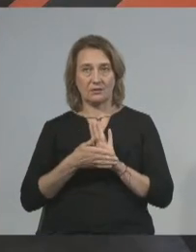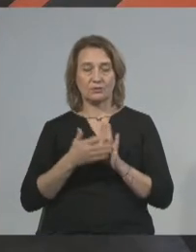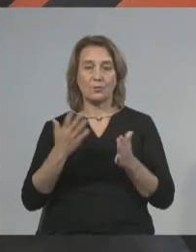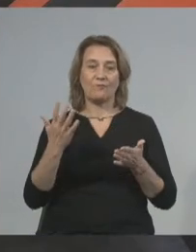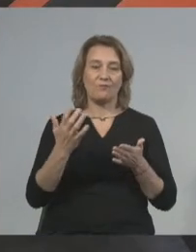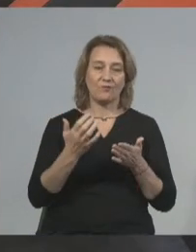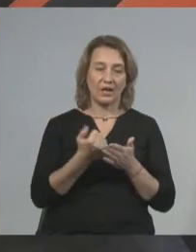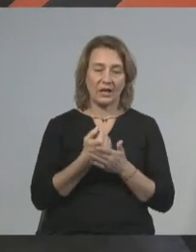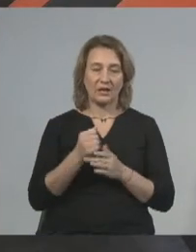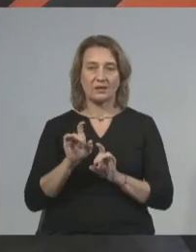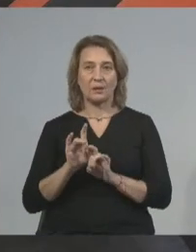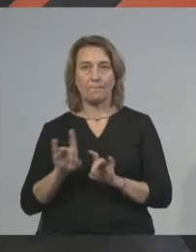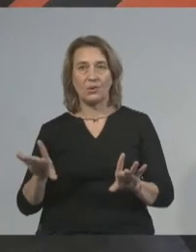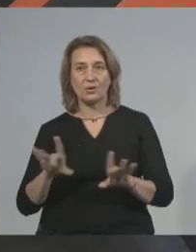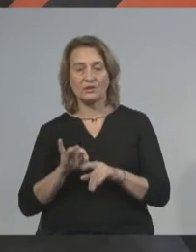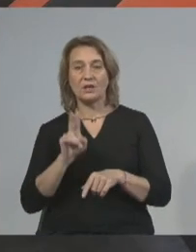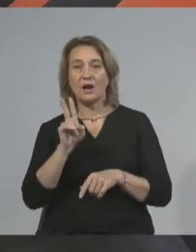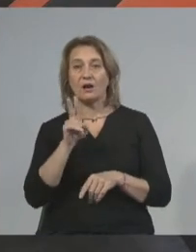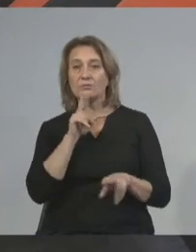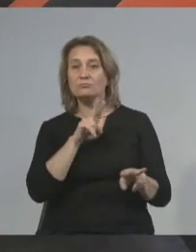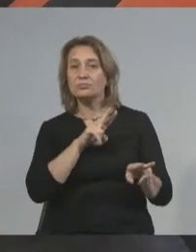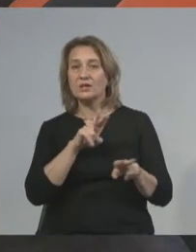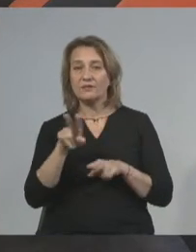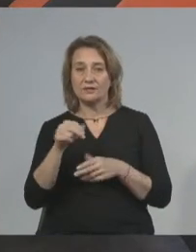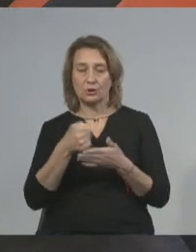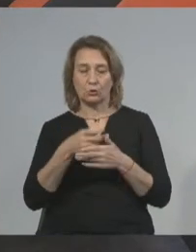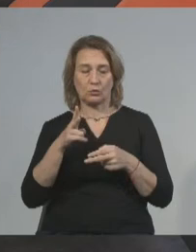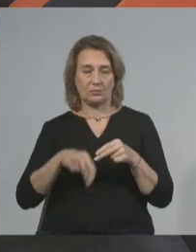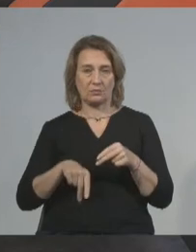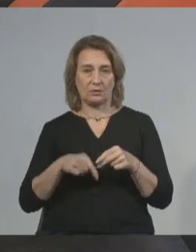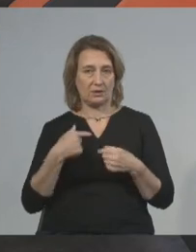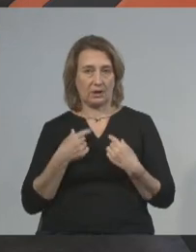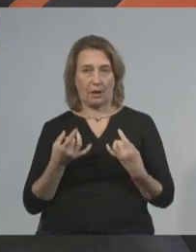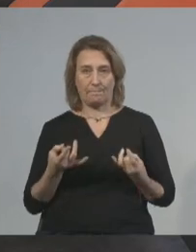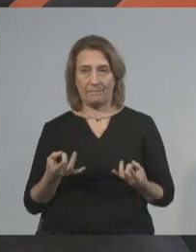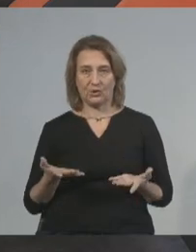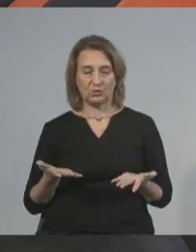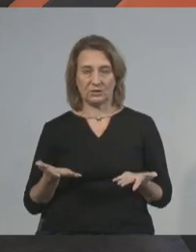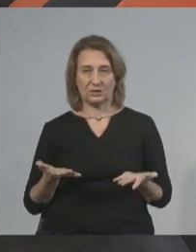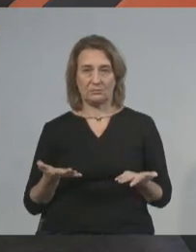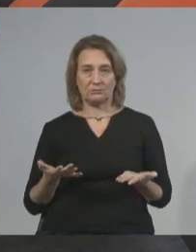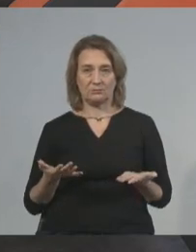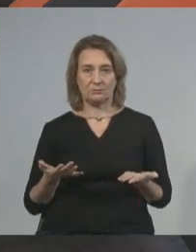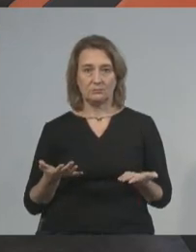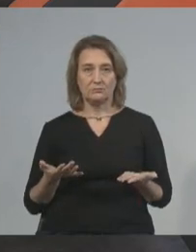because much more energy much more efforts are spent on